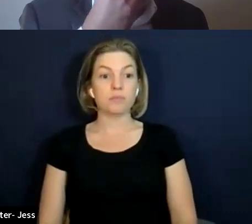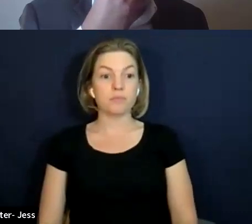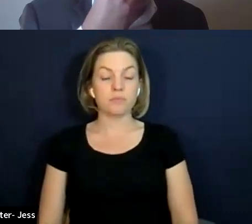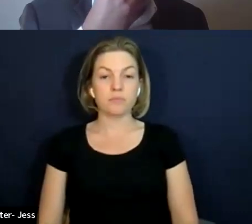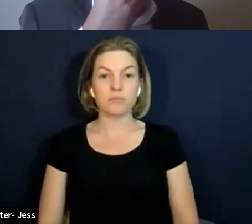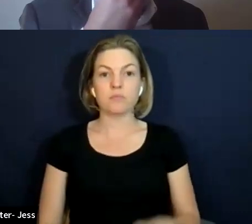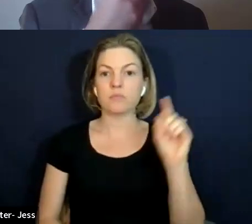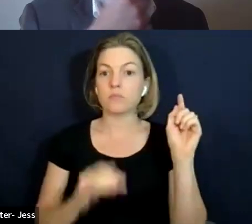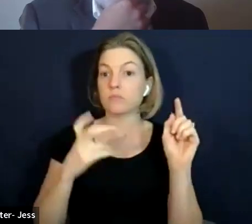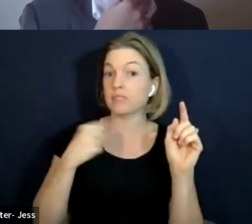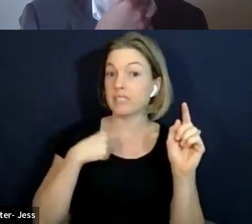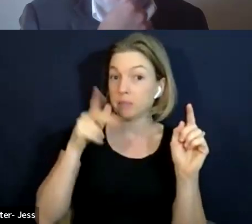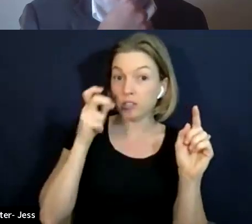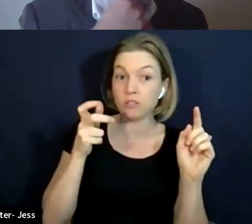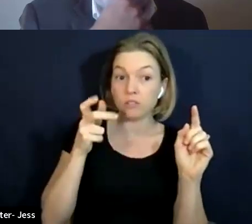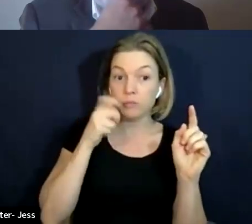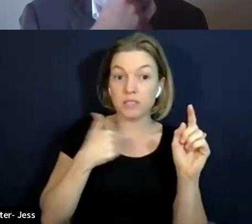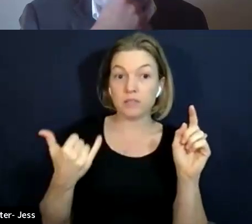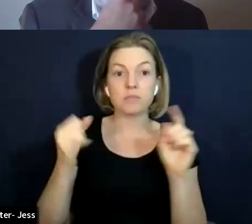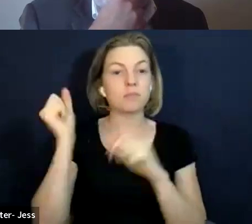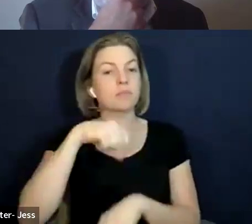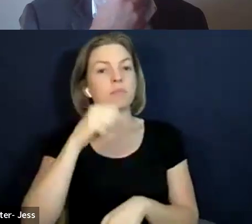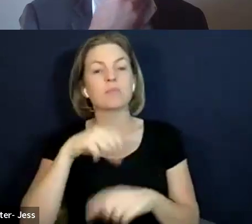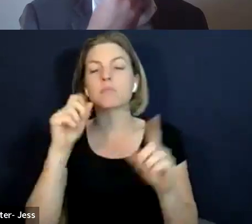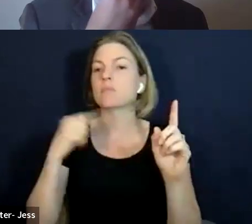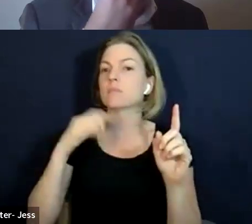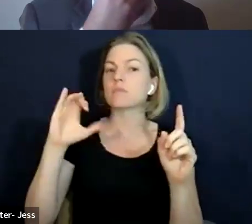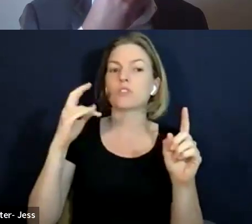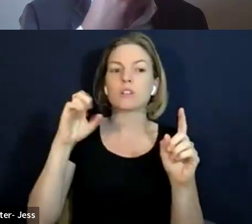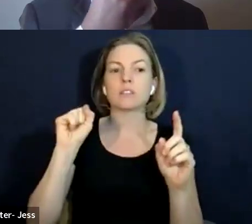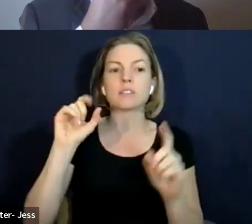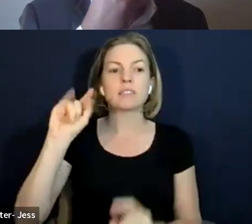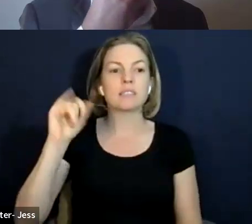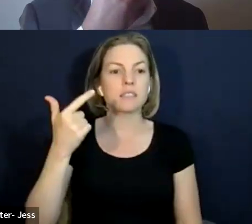Am I here now? Yes, you are. Okay, this is Charles Teague.